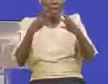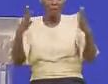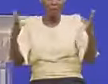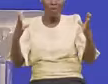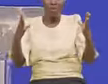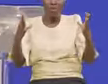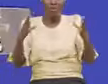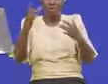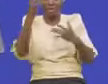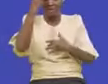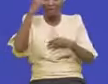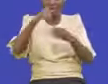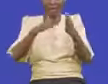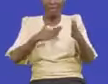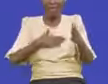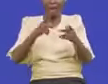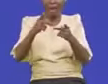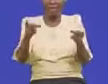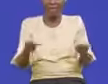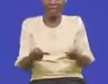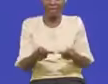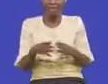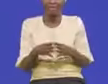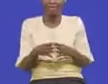Me kpɔ be ame geɖewo le dɔ le le miadea.